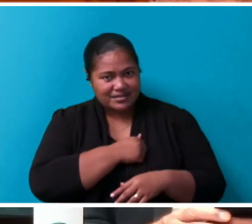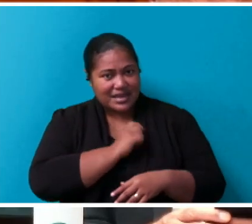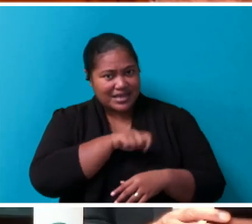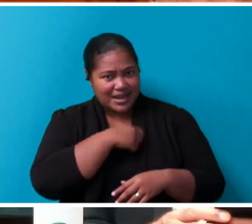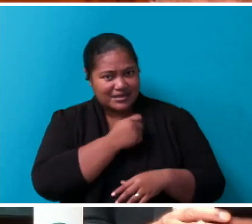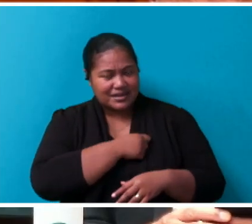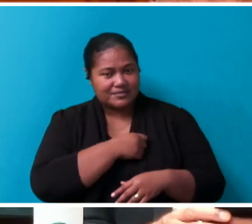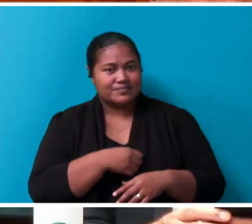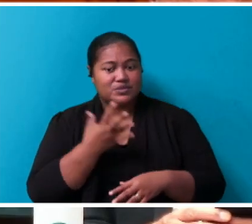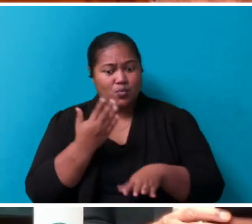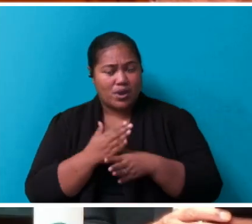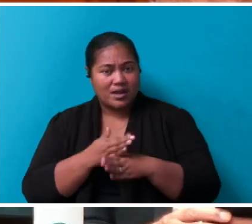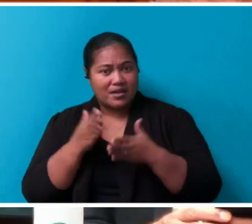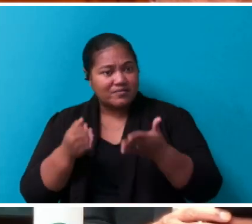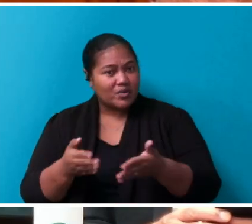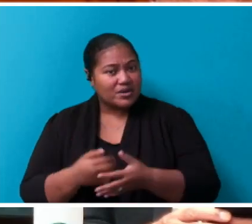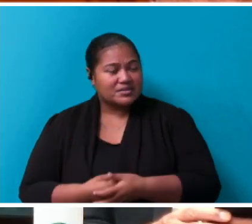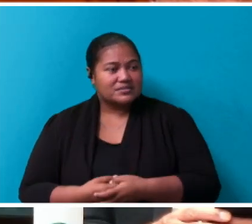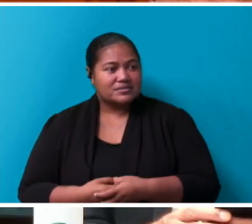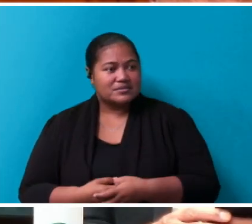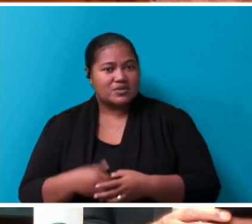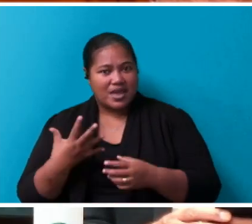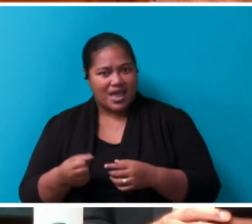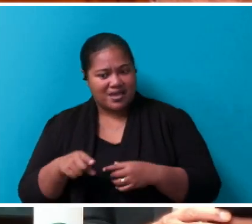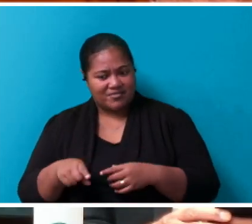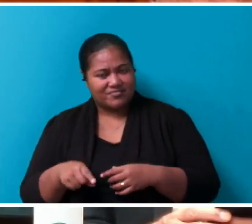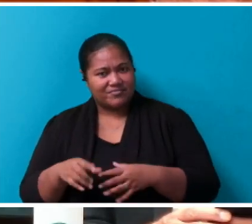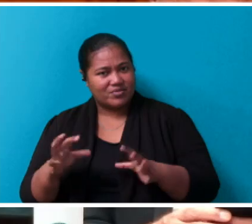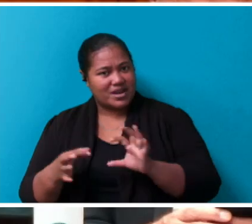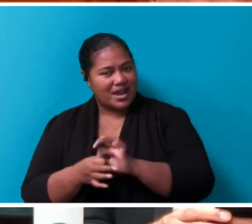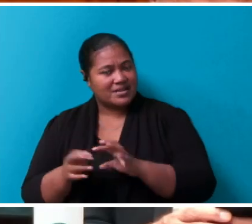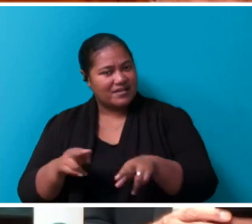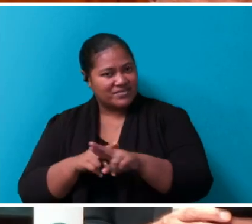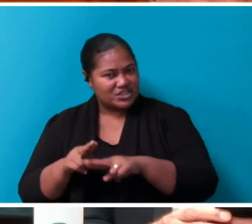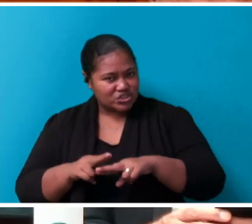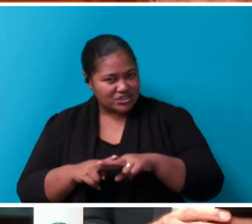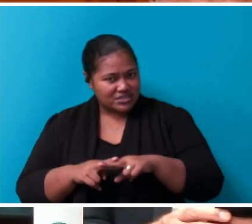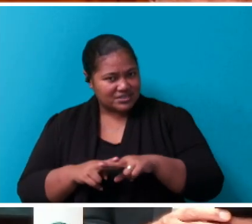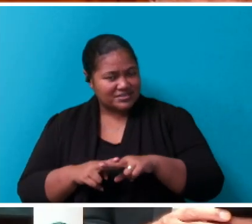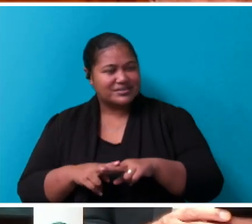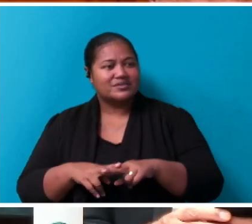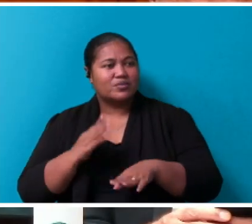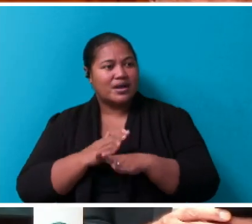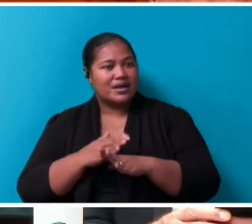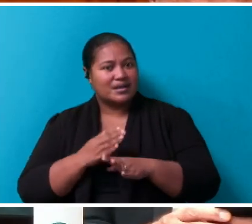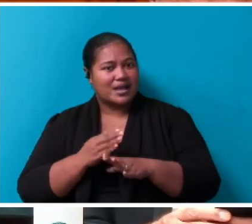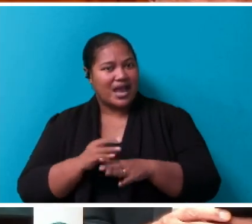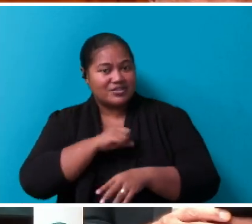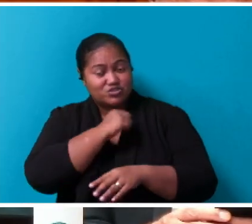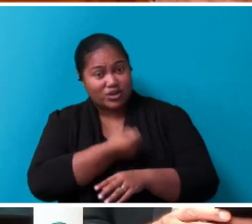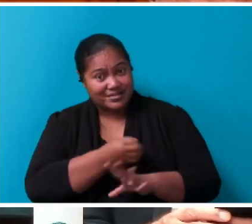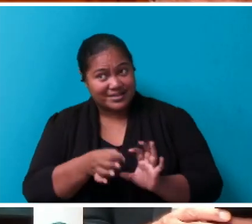3 pillars: reconnecting the Fijian diaspora, attracting investment, and strengthening trade links between